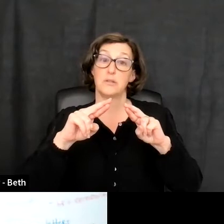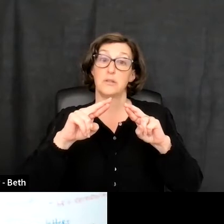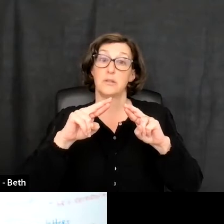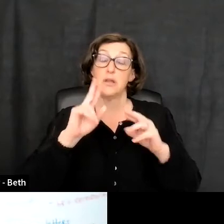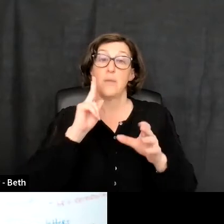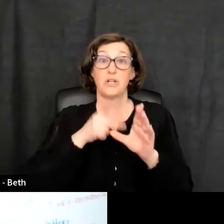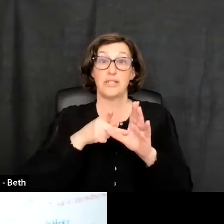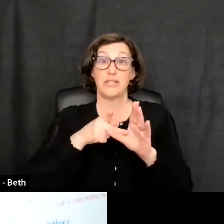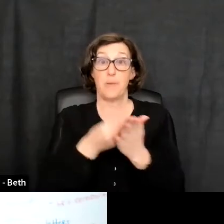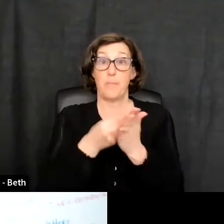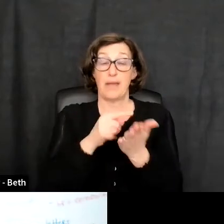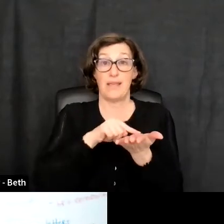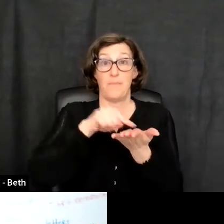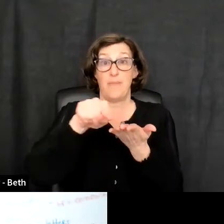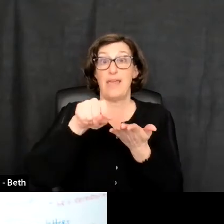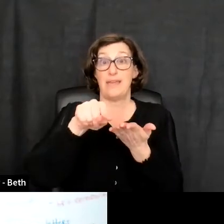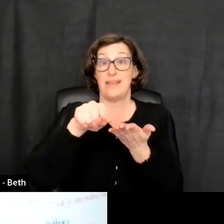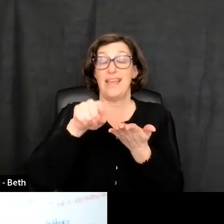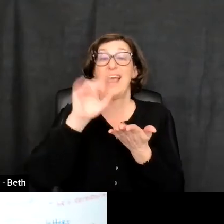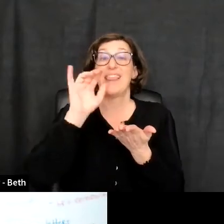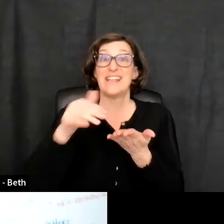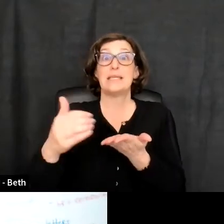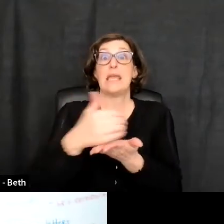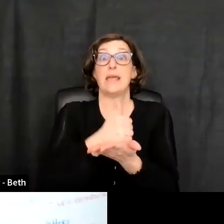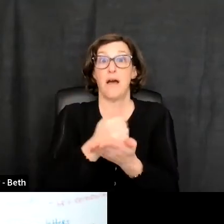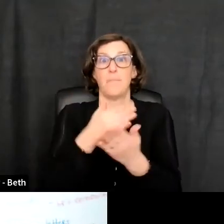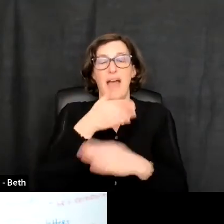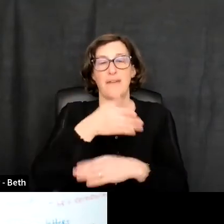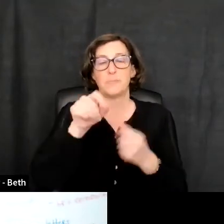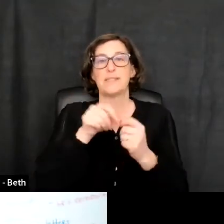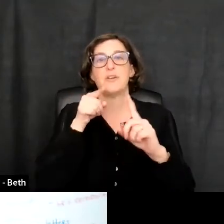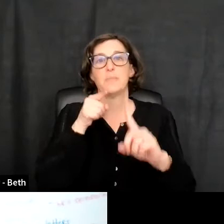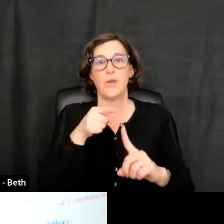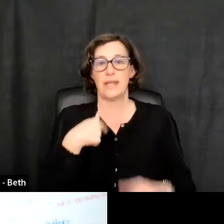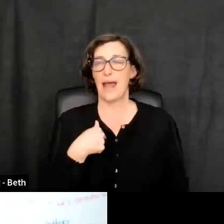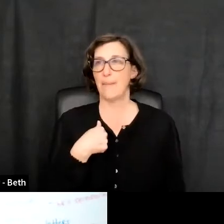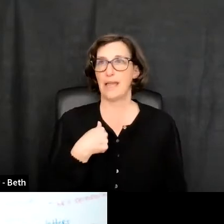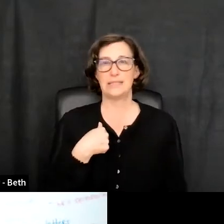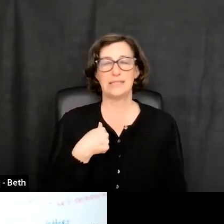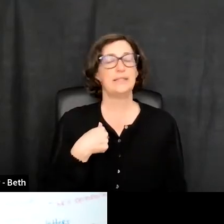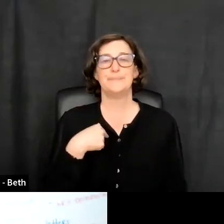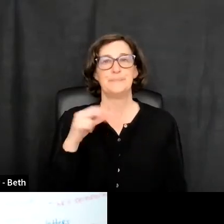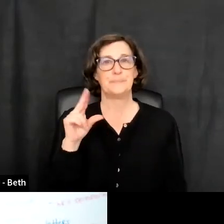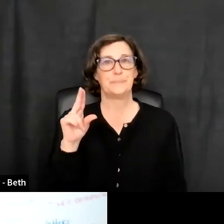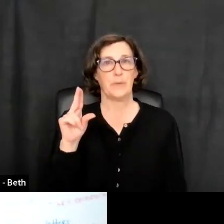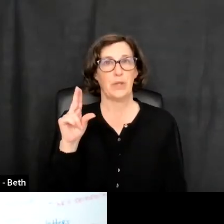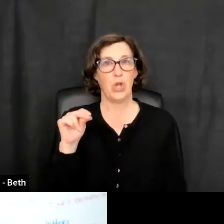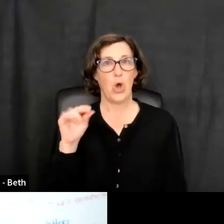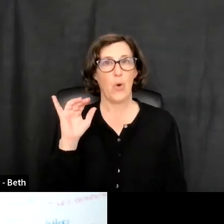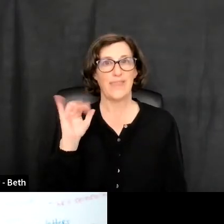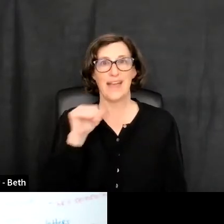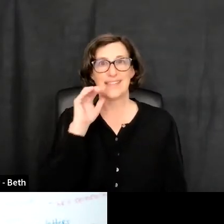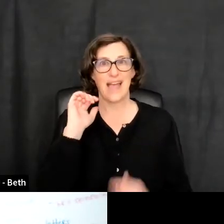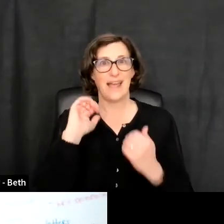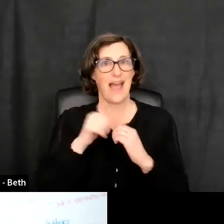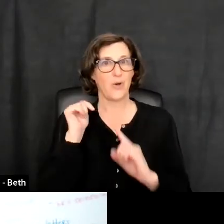participant reimbursements as income, like after a certain point. And I'm like, yeah, I don't think so. That's not how this is going to